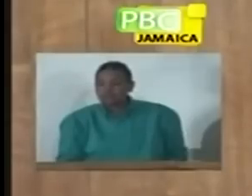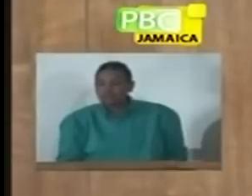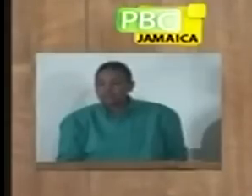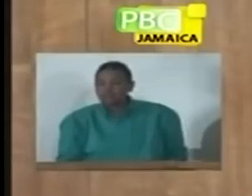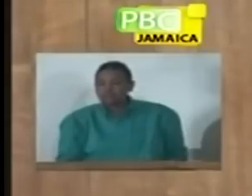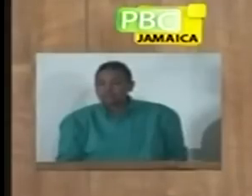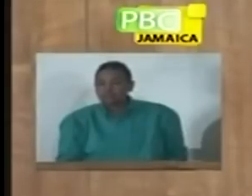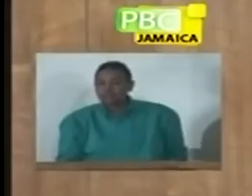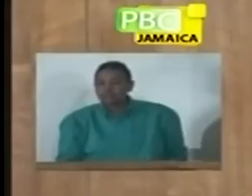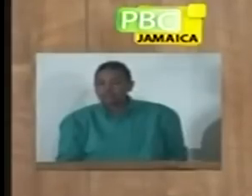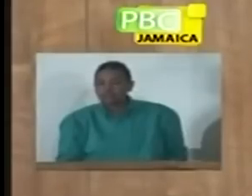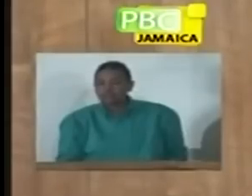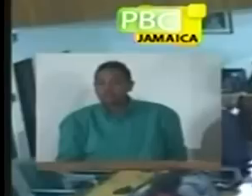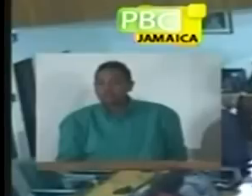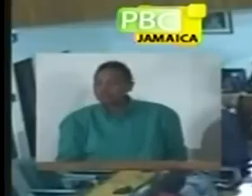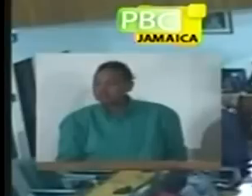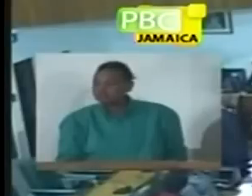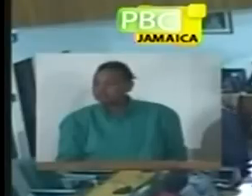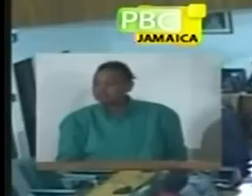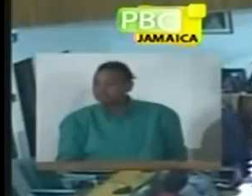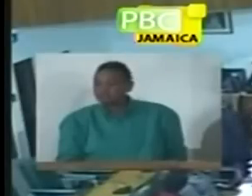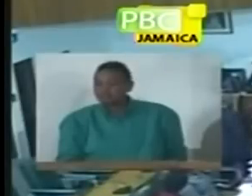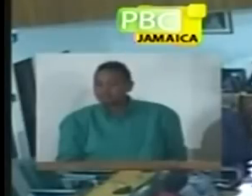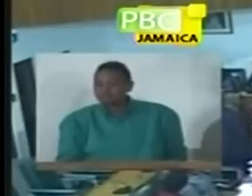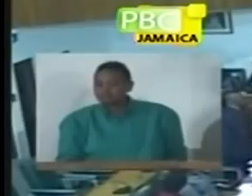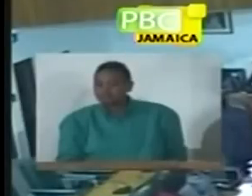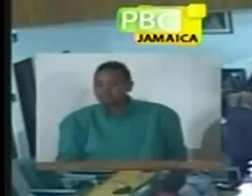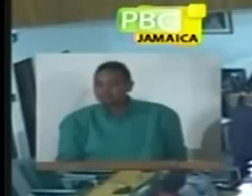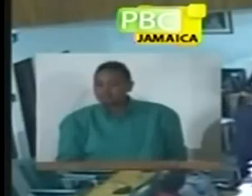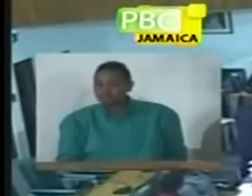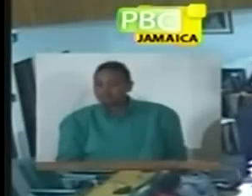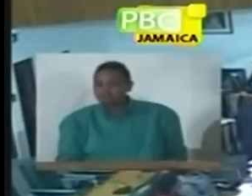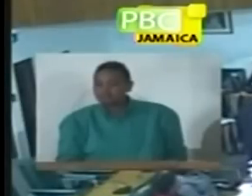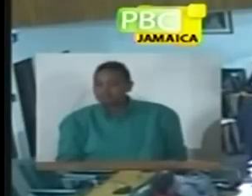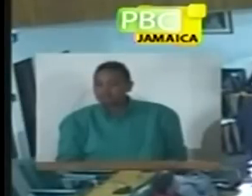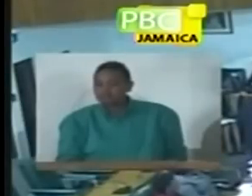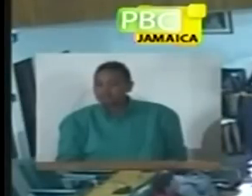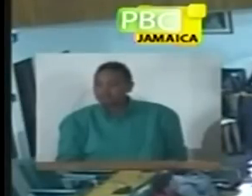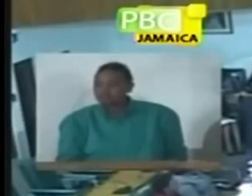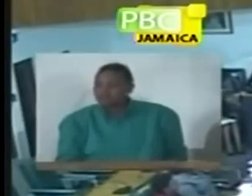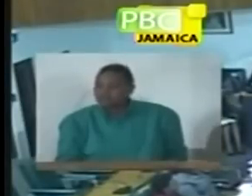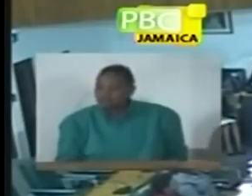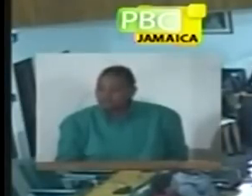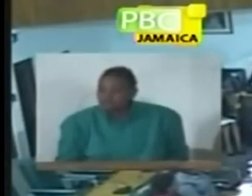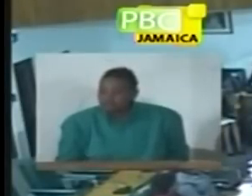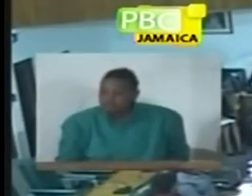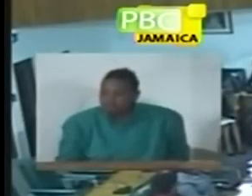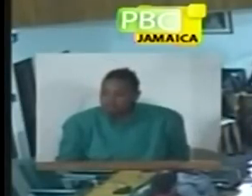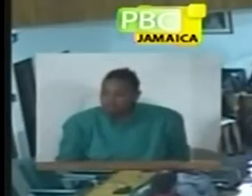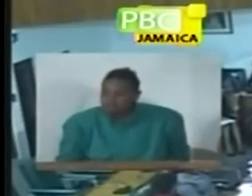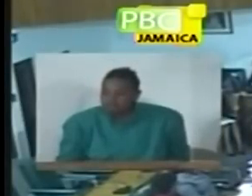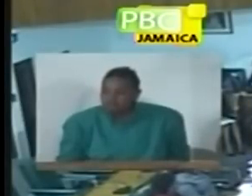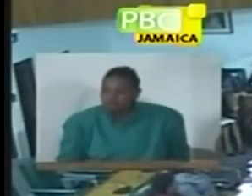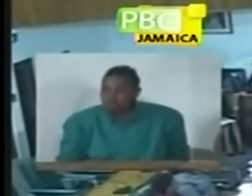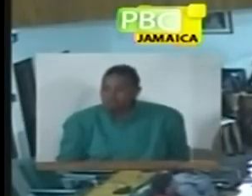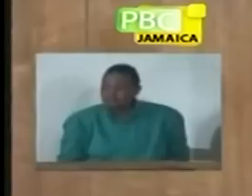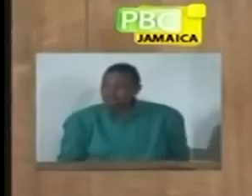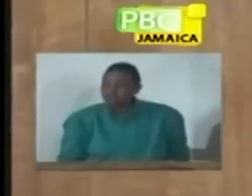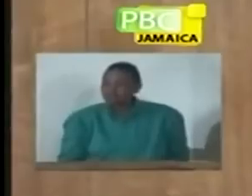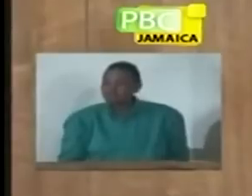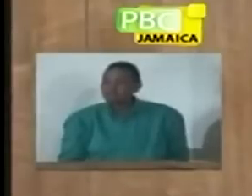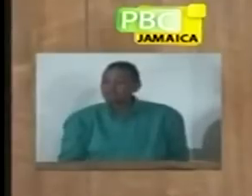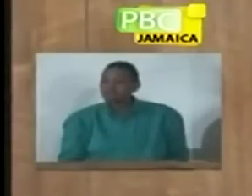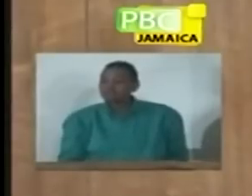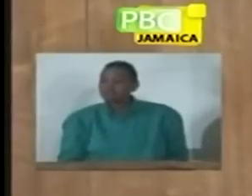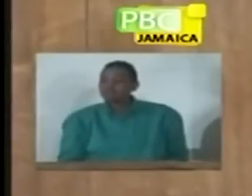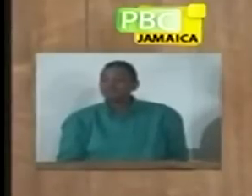And what you're doing is irresponsible. Because it appeared to me that this government doesn't like to talk about the protection